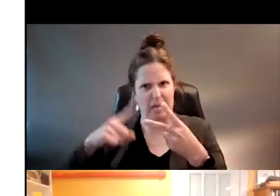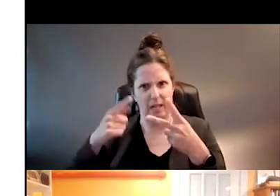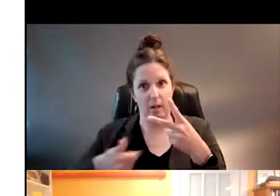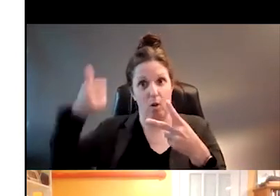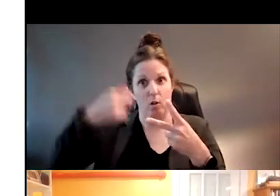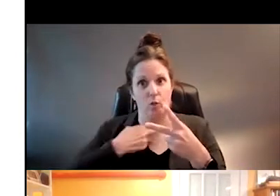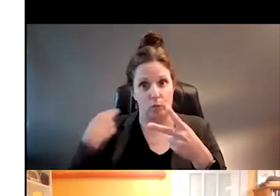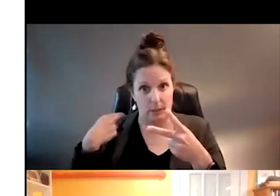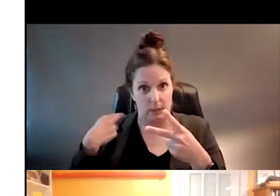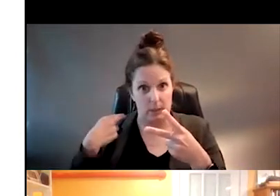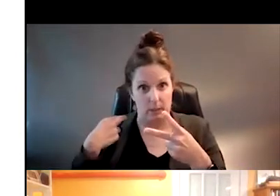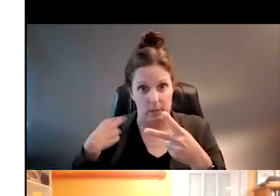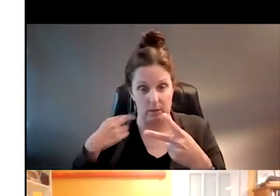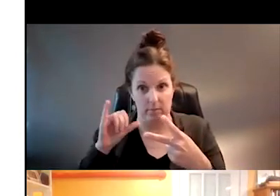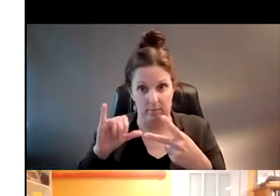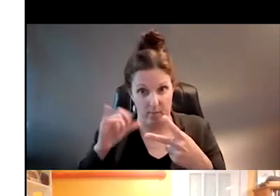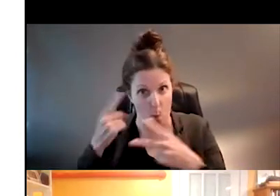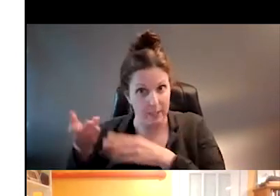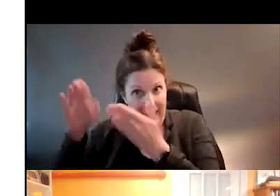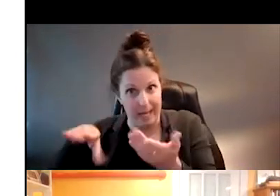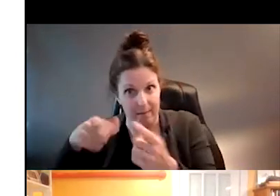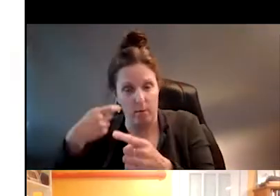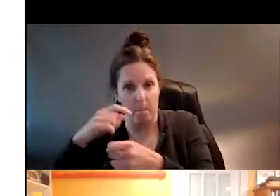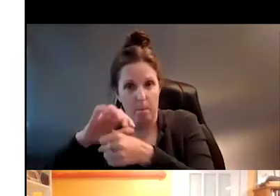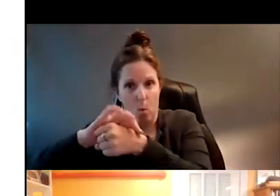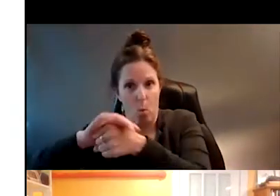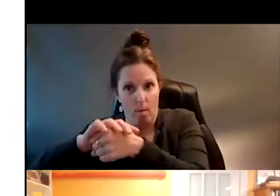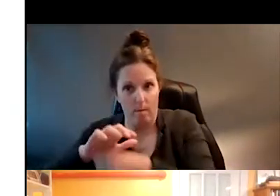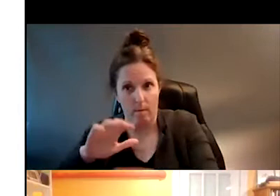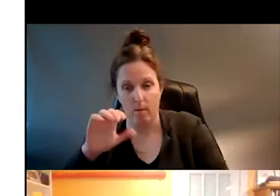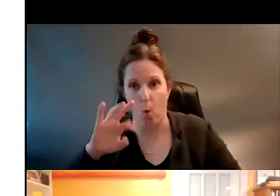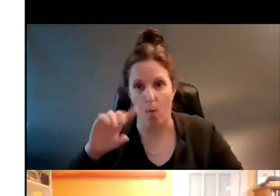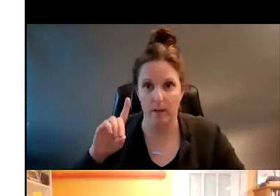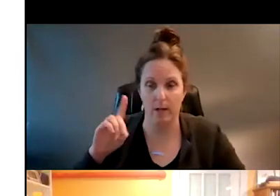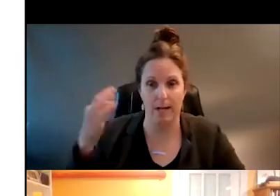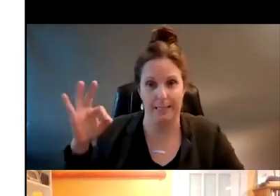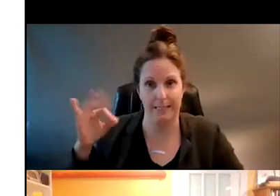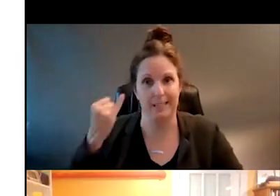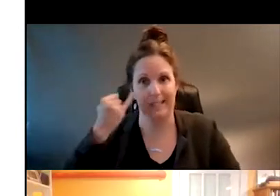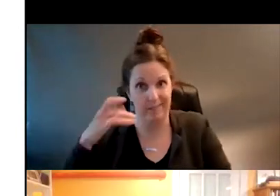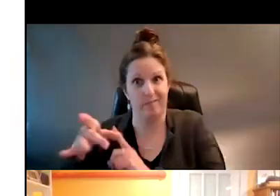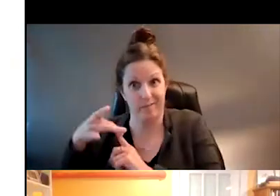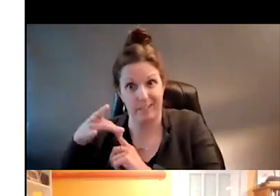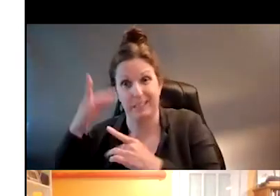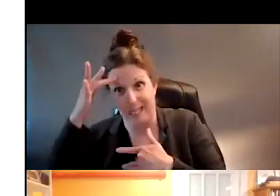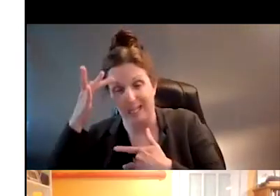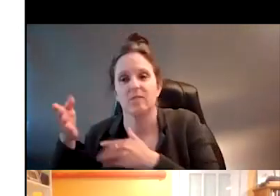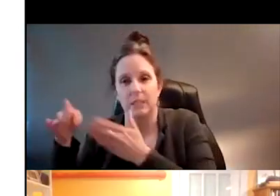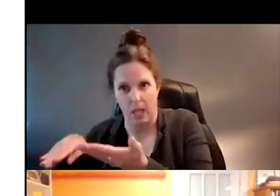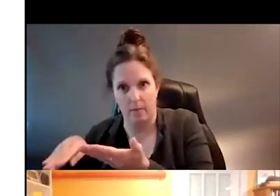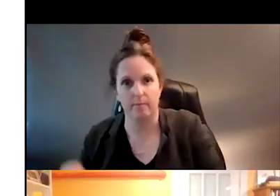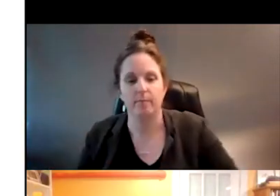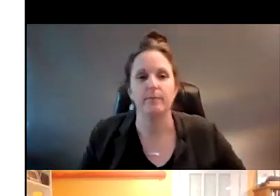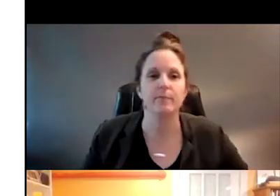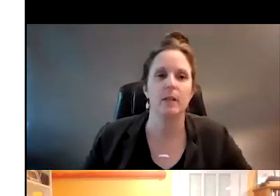factor for dying from COVID-19 if you contracted it. Now,